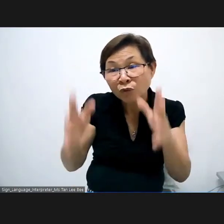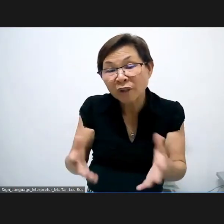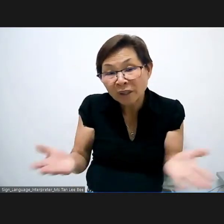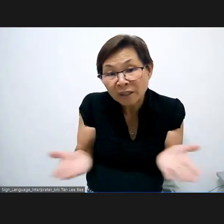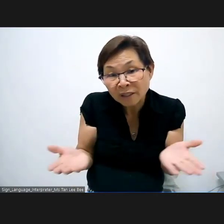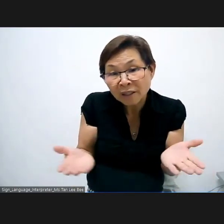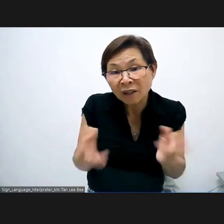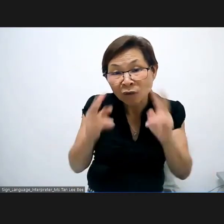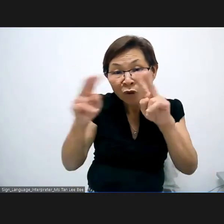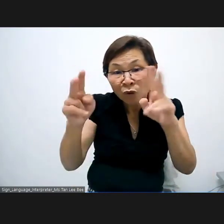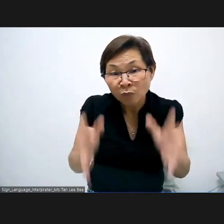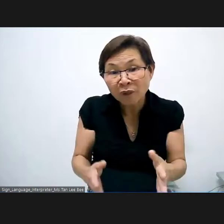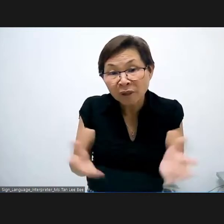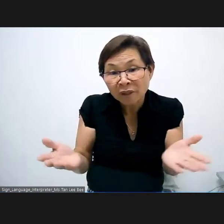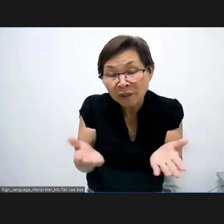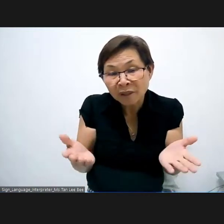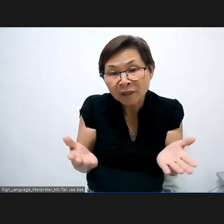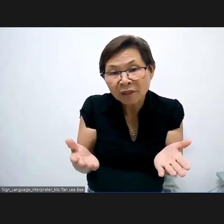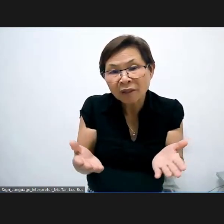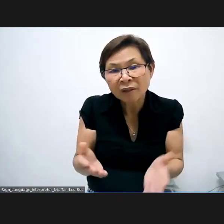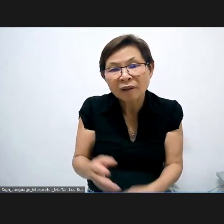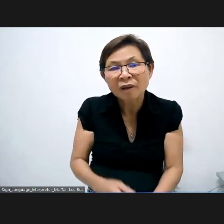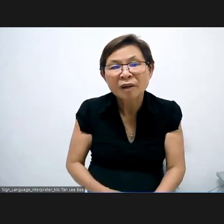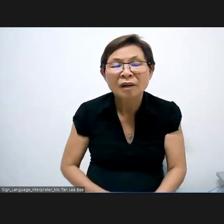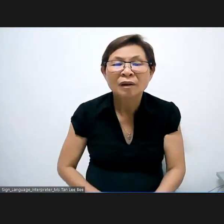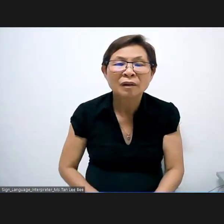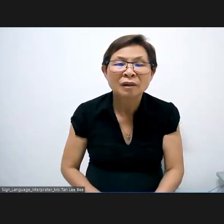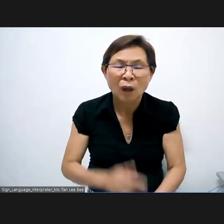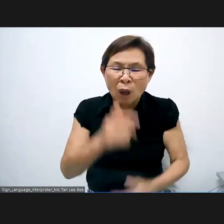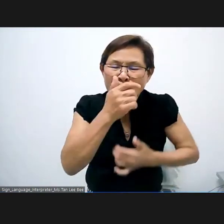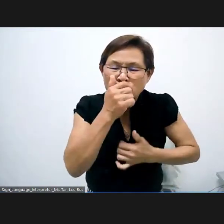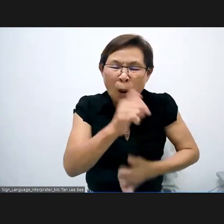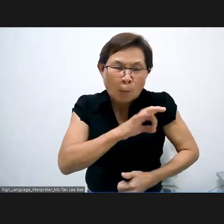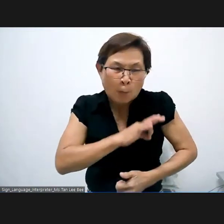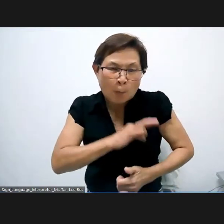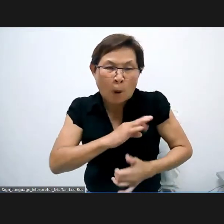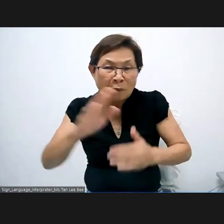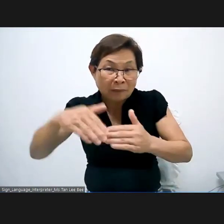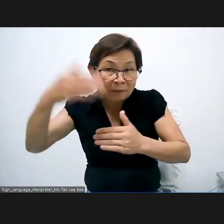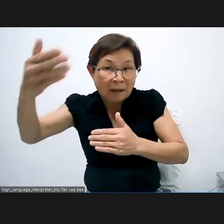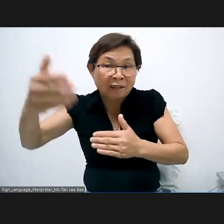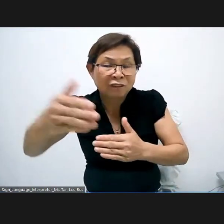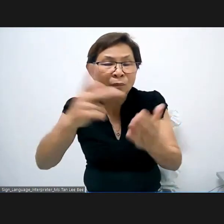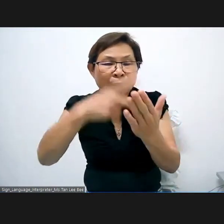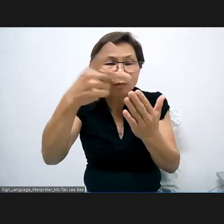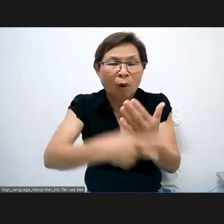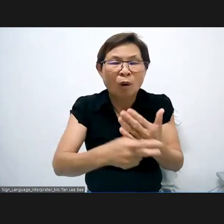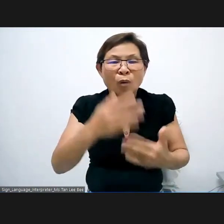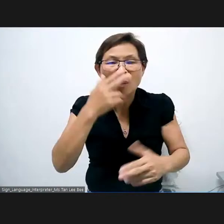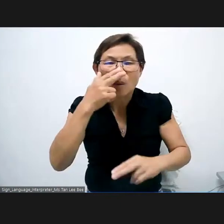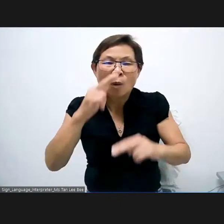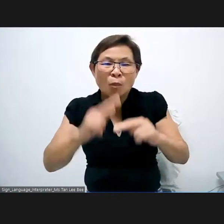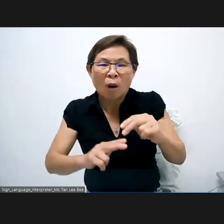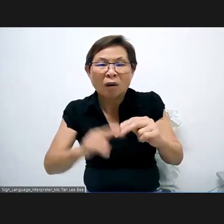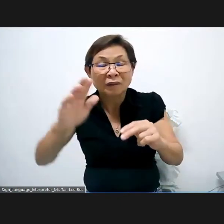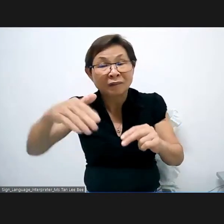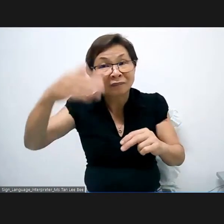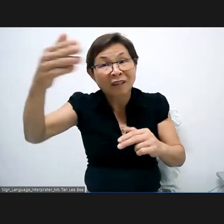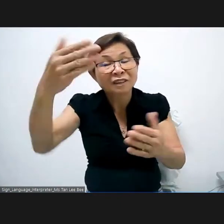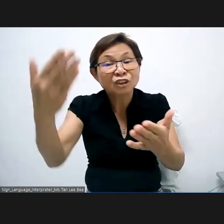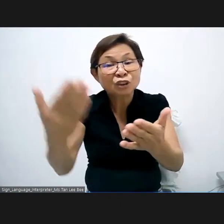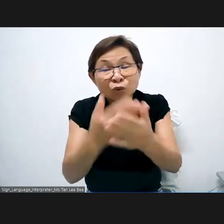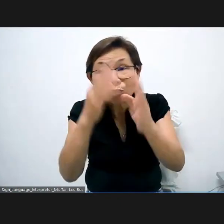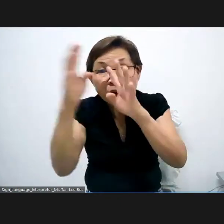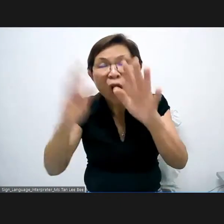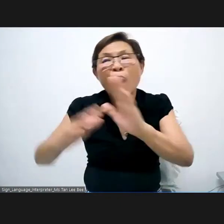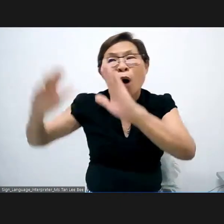who can be interested in your upcoming project. Who can perhaps fund your upcoming innovation, inshallah. So we hope for the